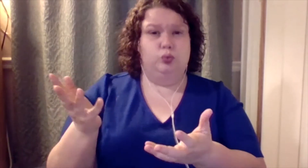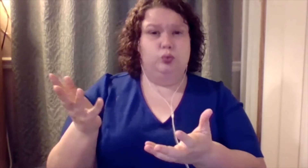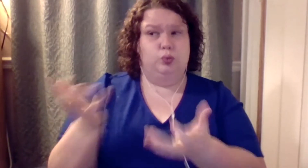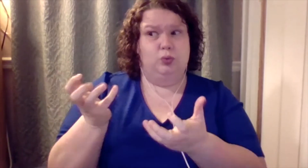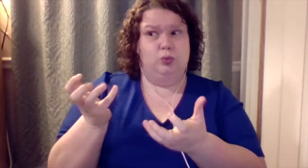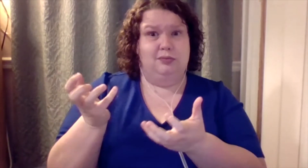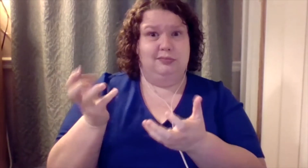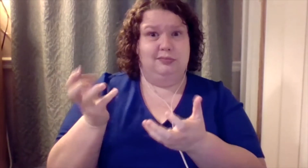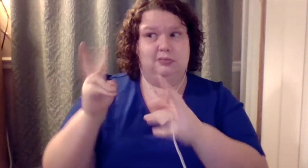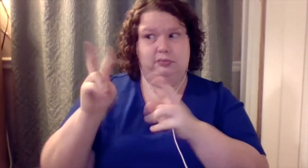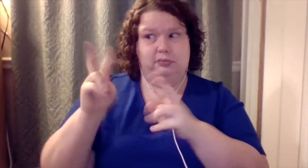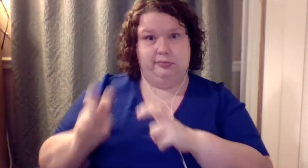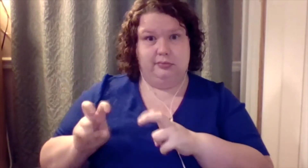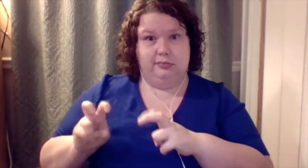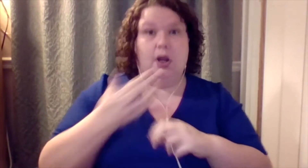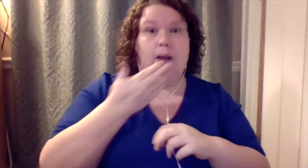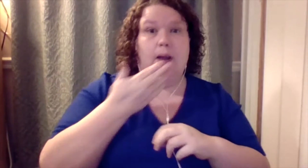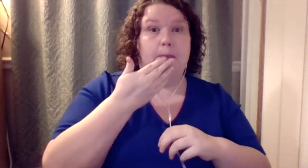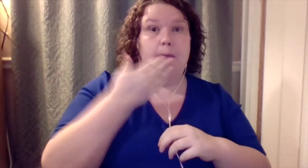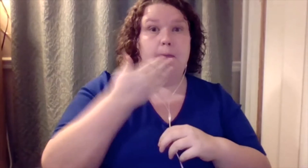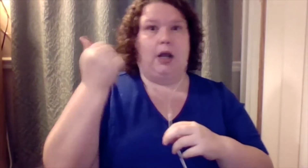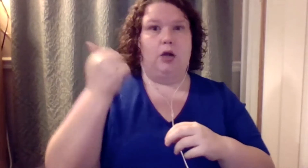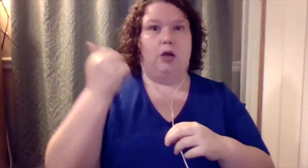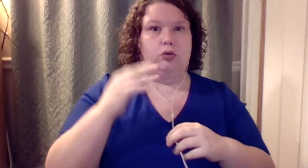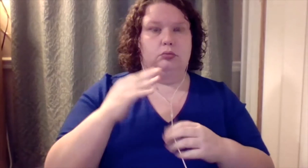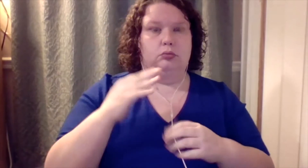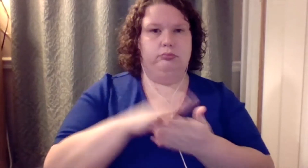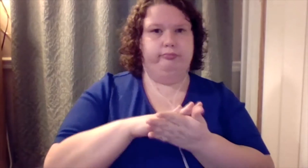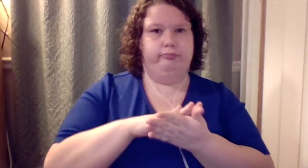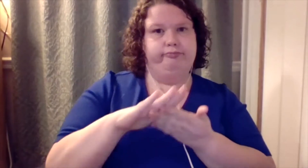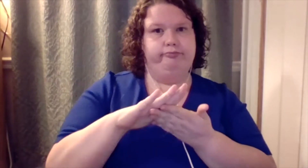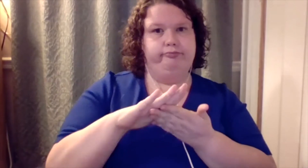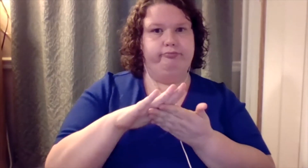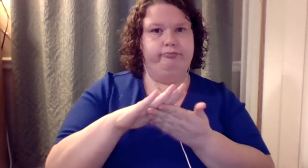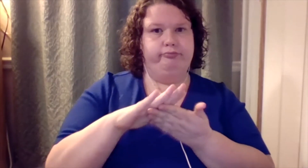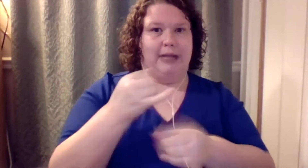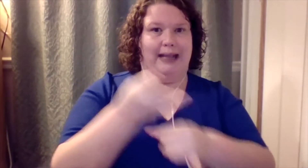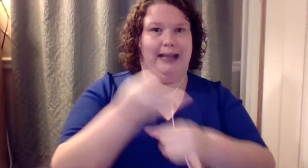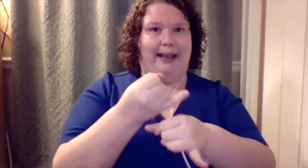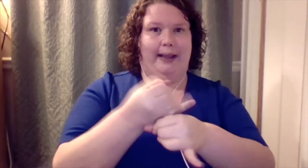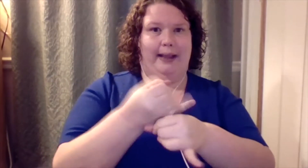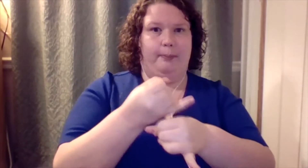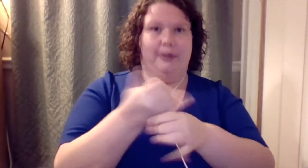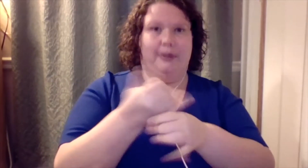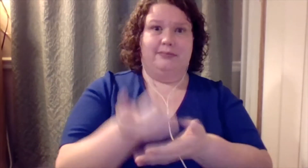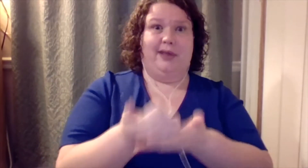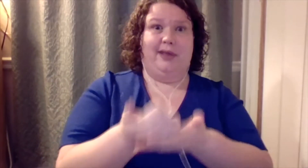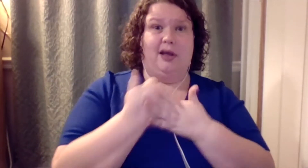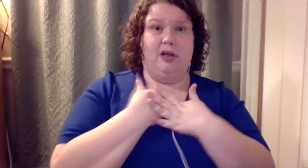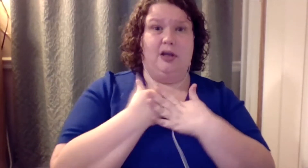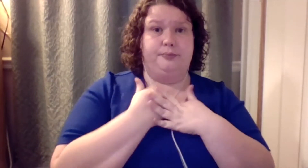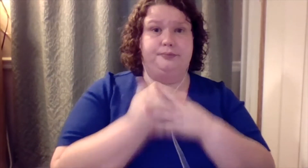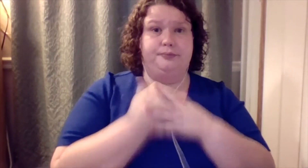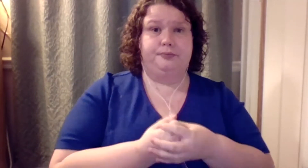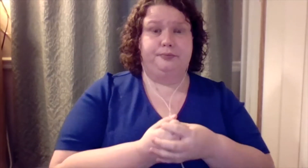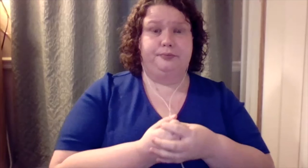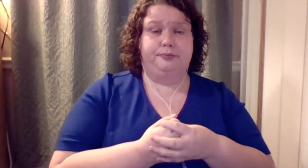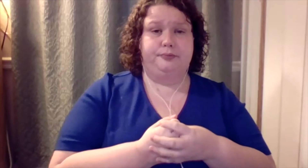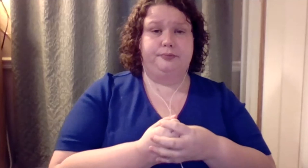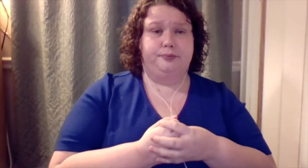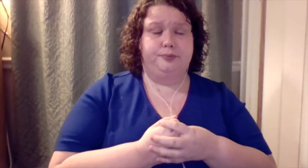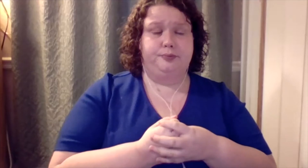better facilities can help with that. But I think we do need